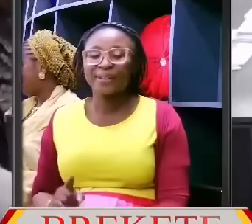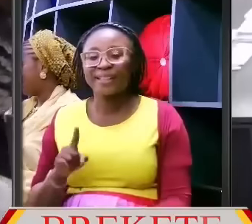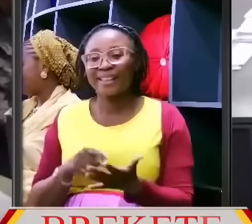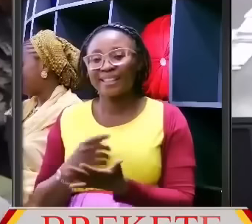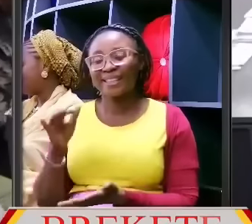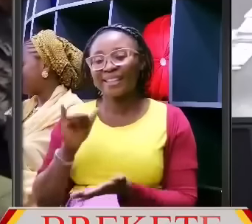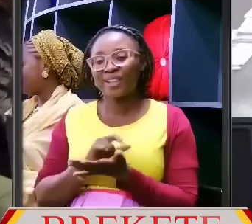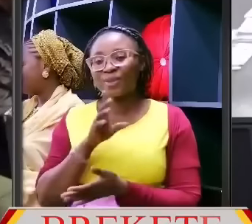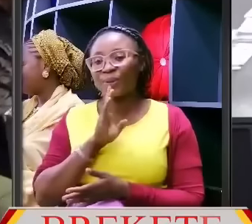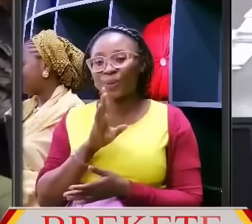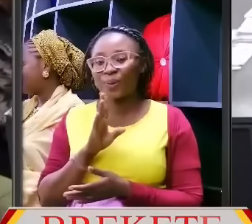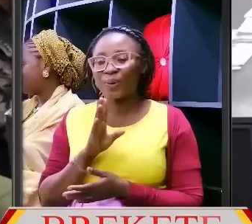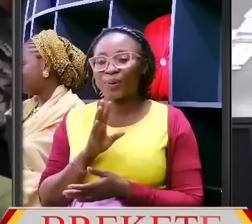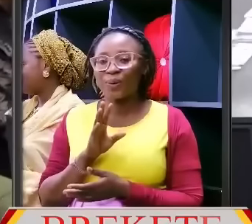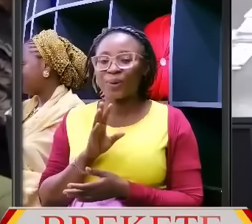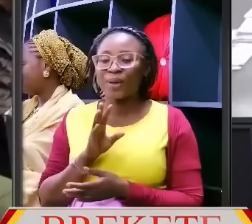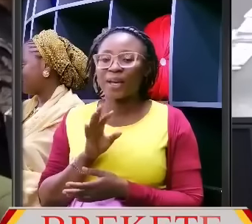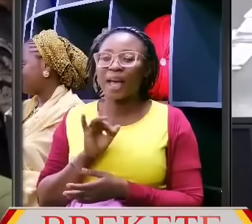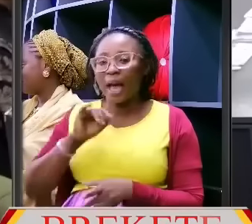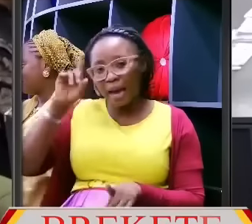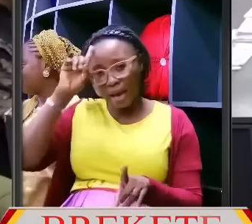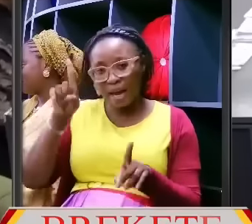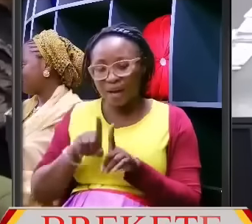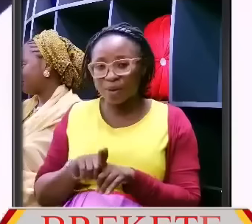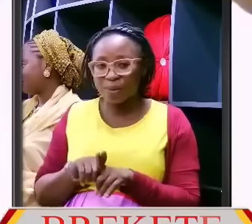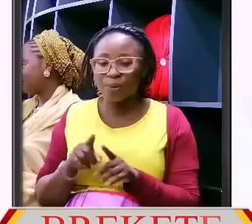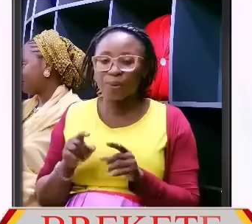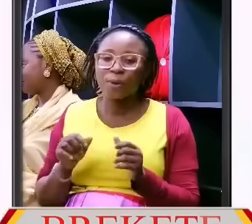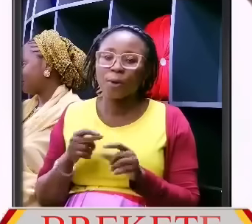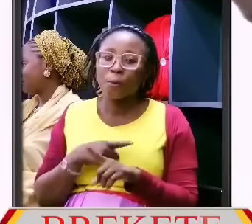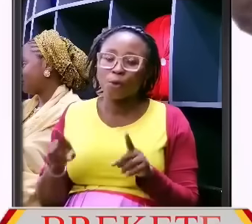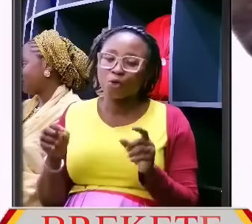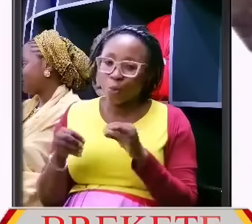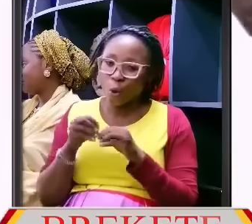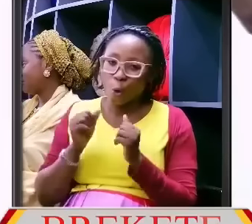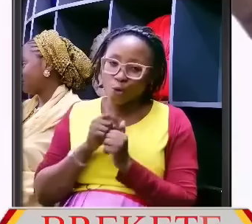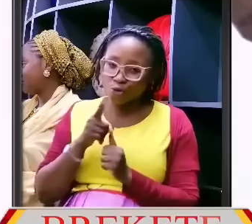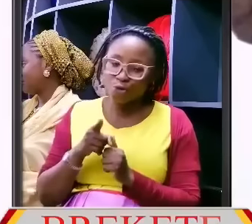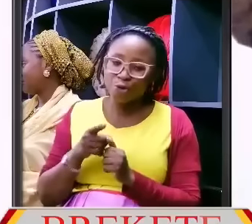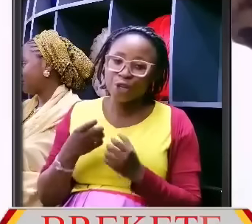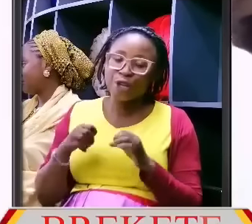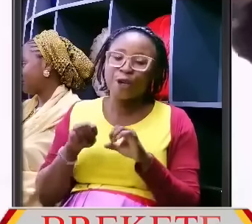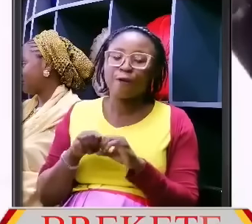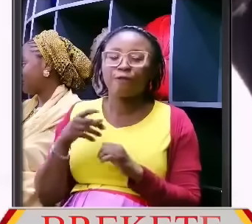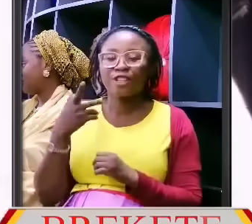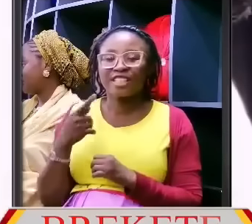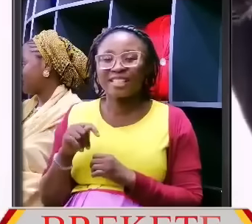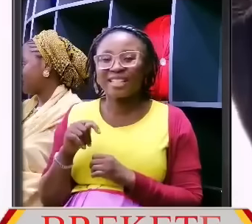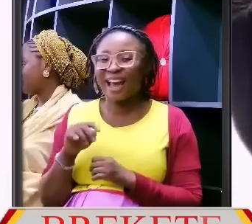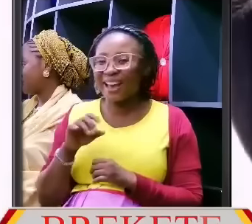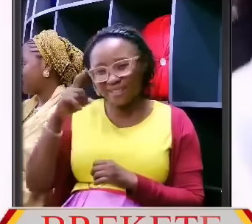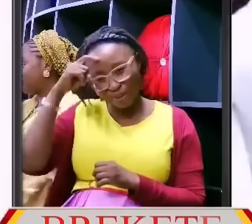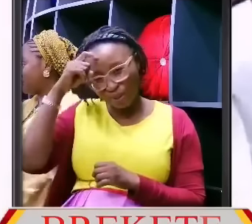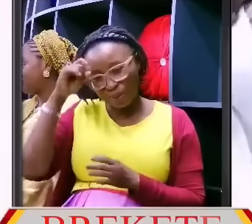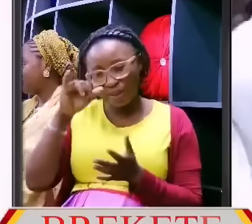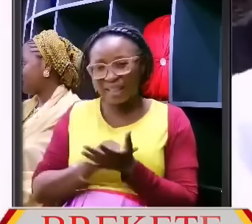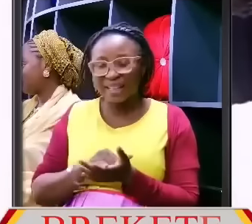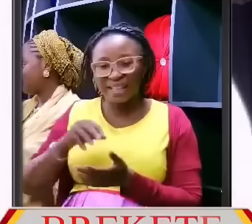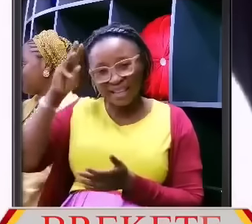This thing where you talk as waiting on man talk, I agree with all man, but I agree more with you. Because even the suspect